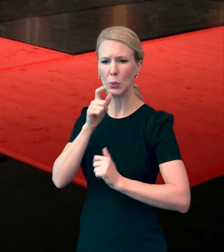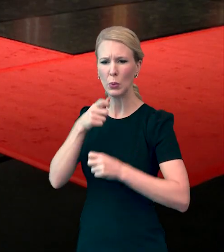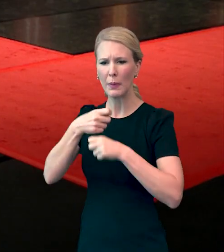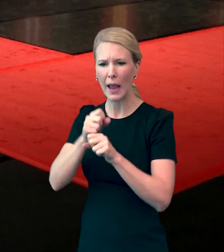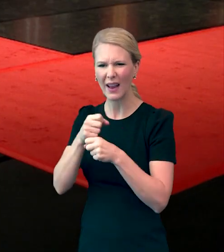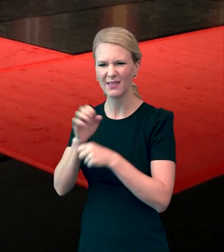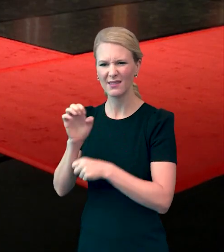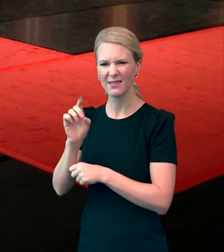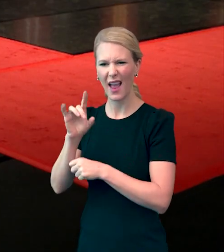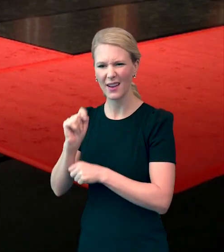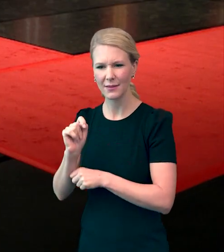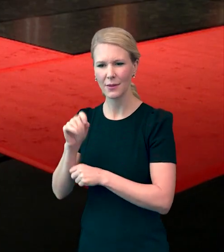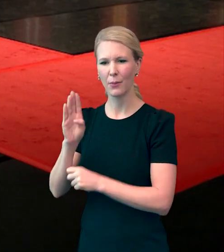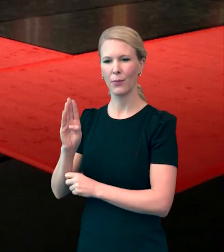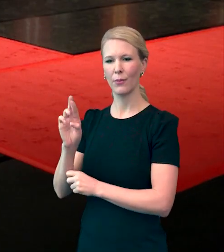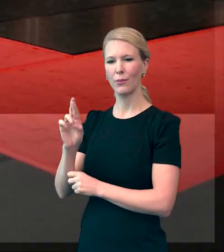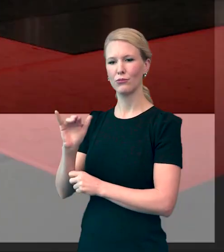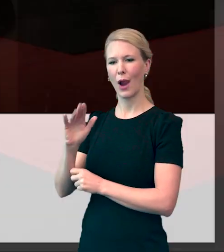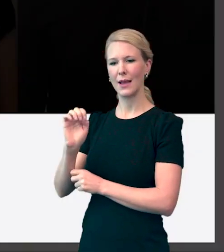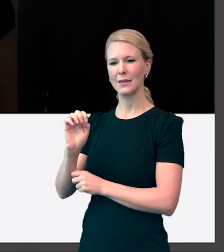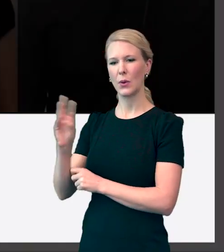created by Bryce Weber.